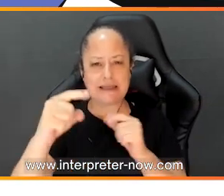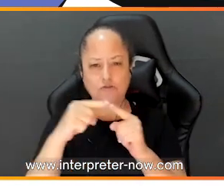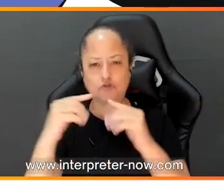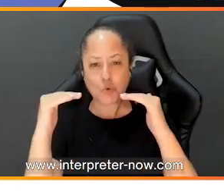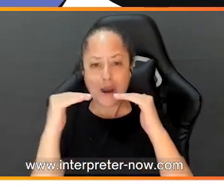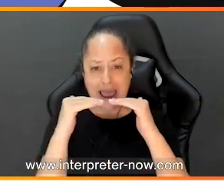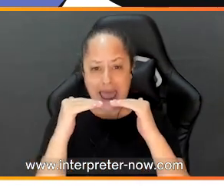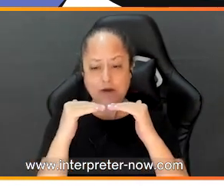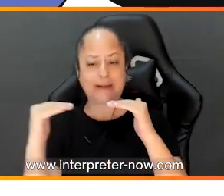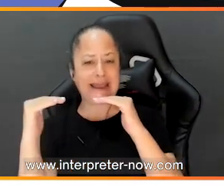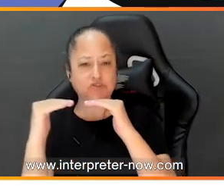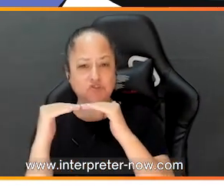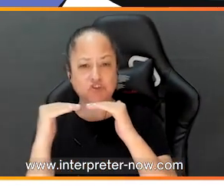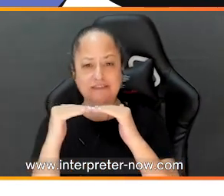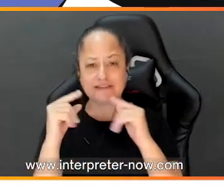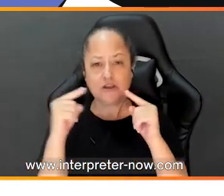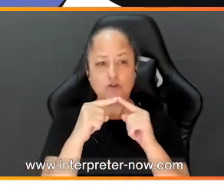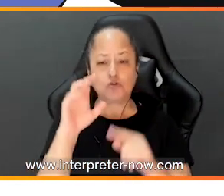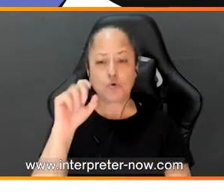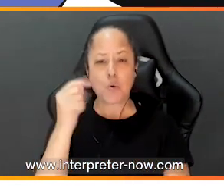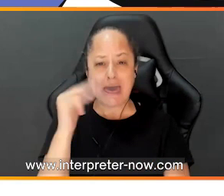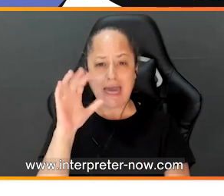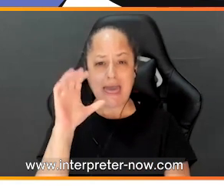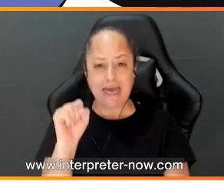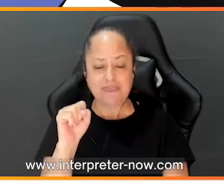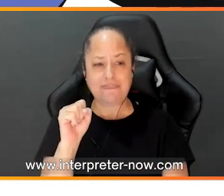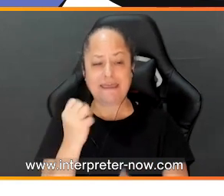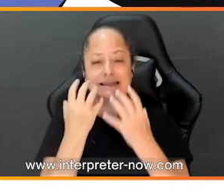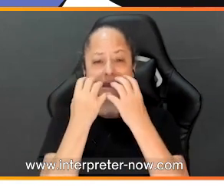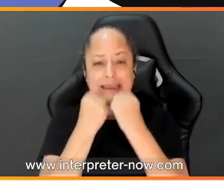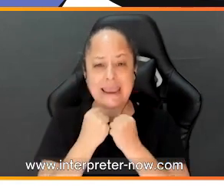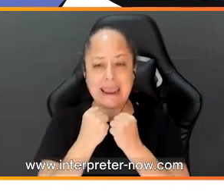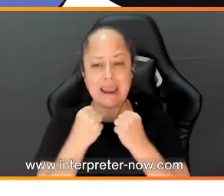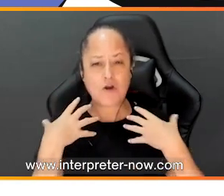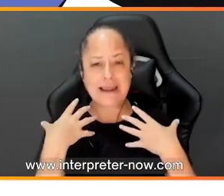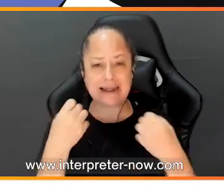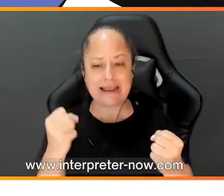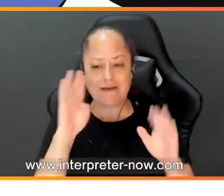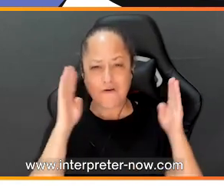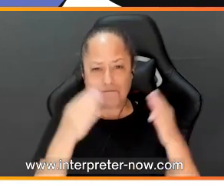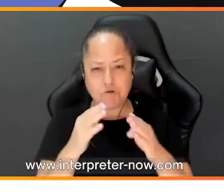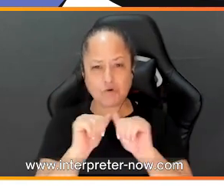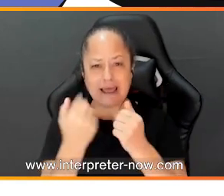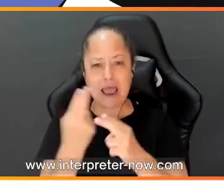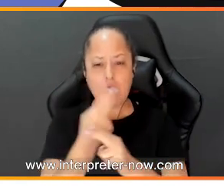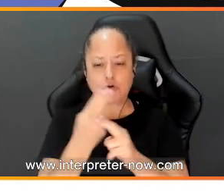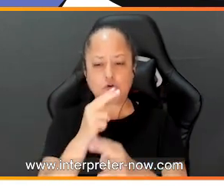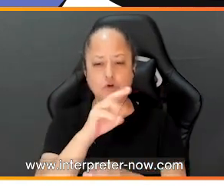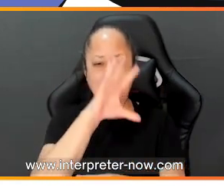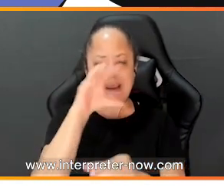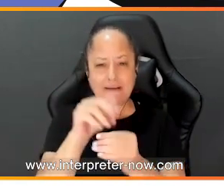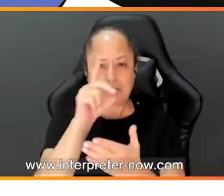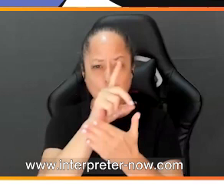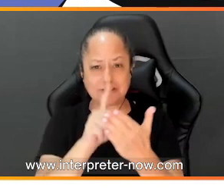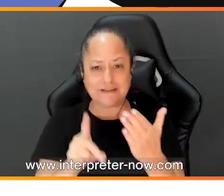justice, towards ethics and care and healing. And really focusing on how can we use inclusive design or just